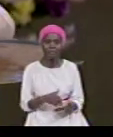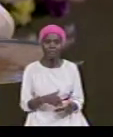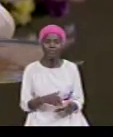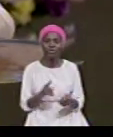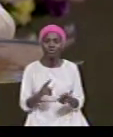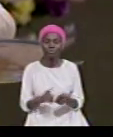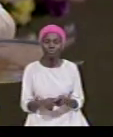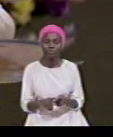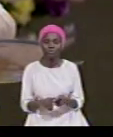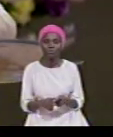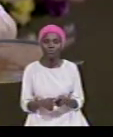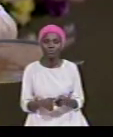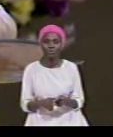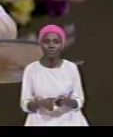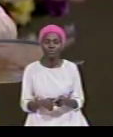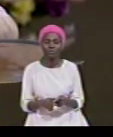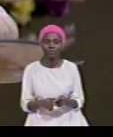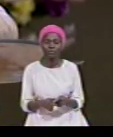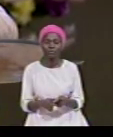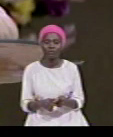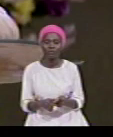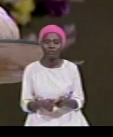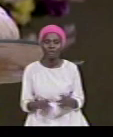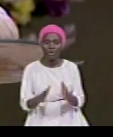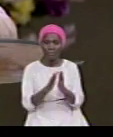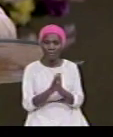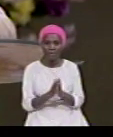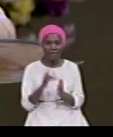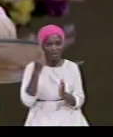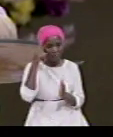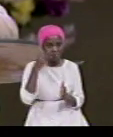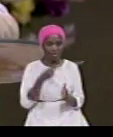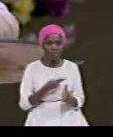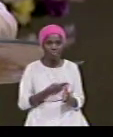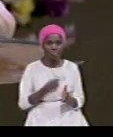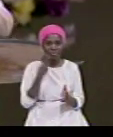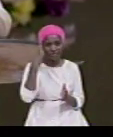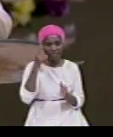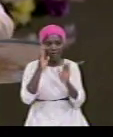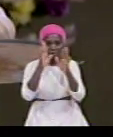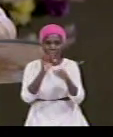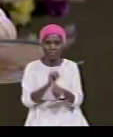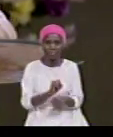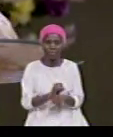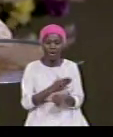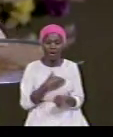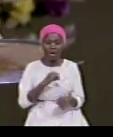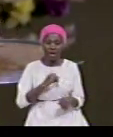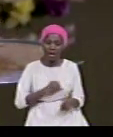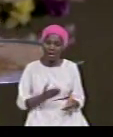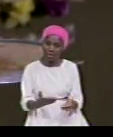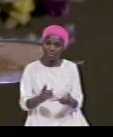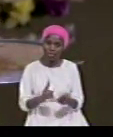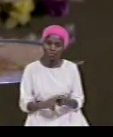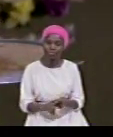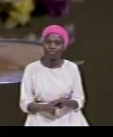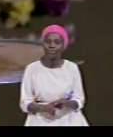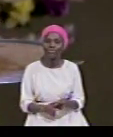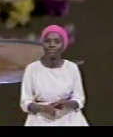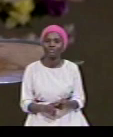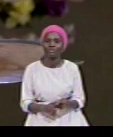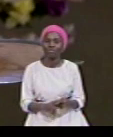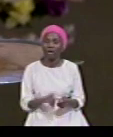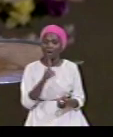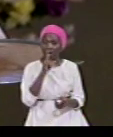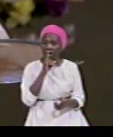out to us with prayer for miracles. And I want to assure you that today, being